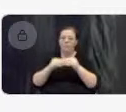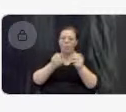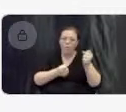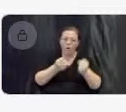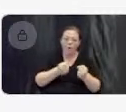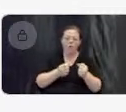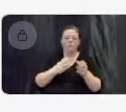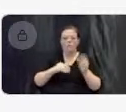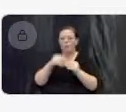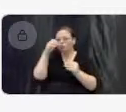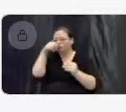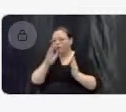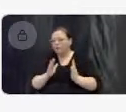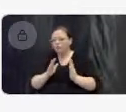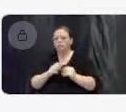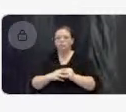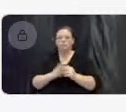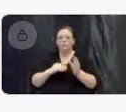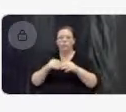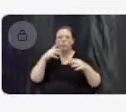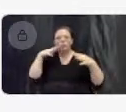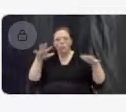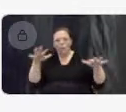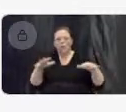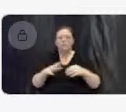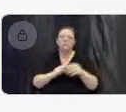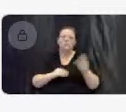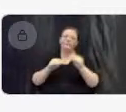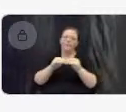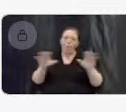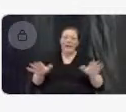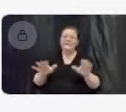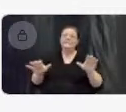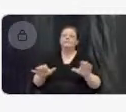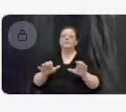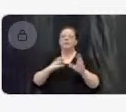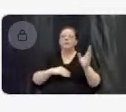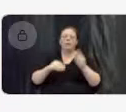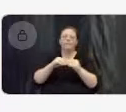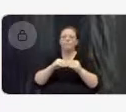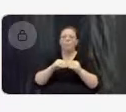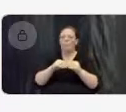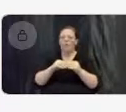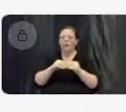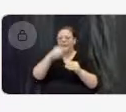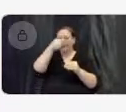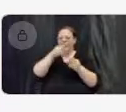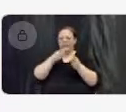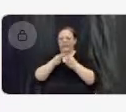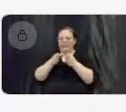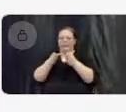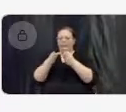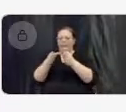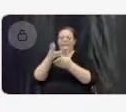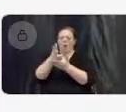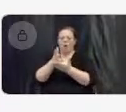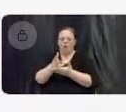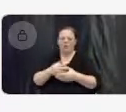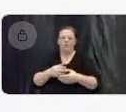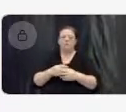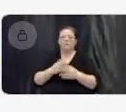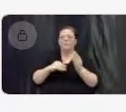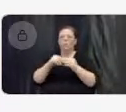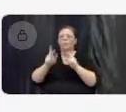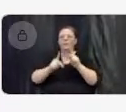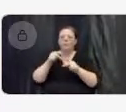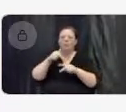more strangers, more noise, more activity, more tight street parking, more people walking